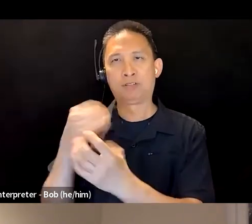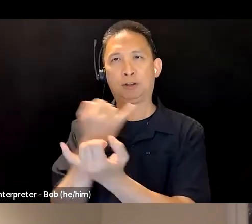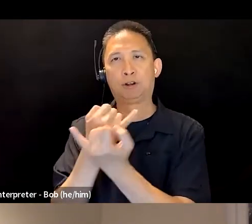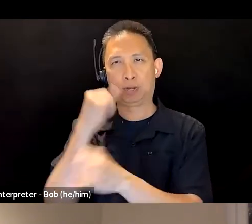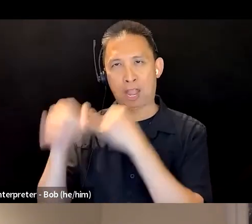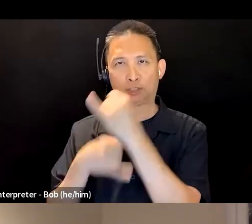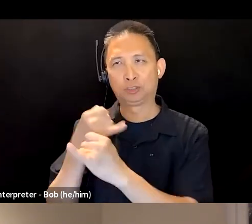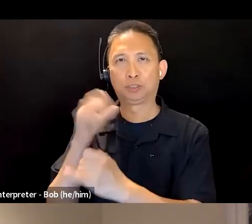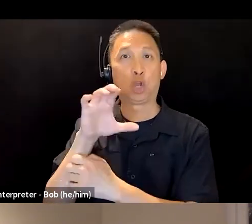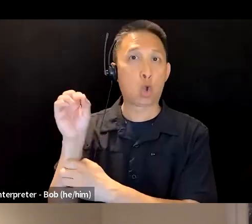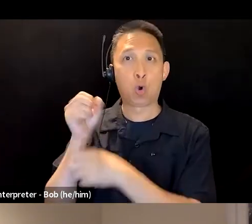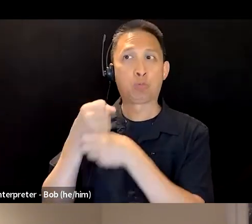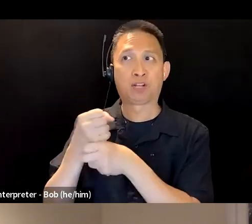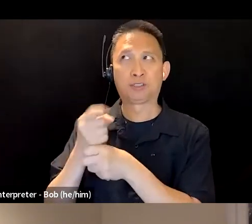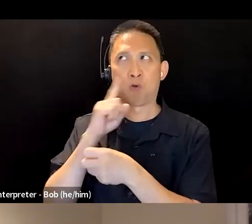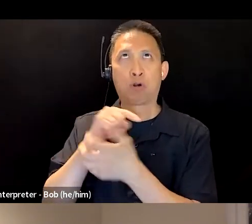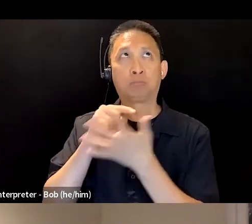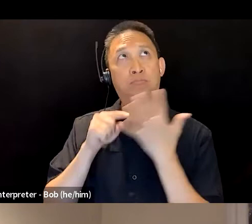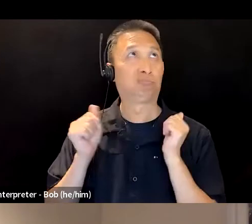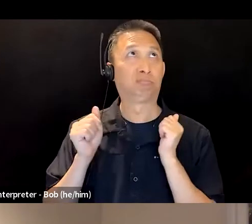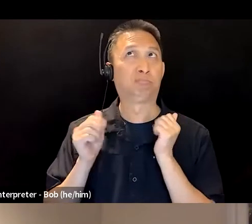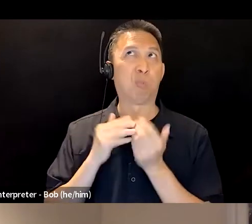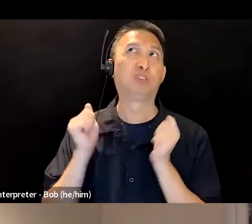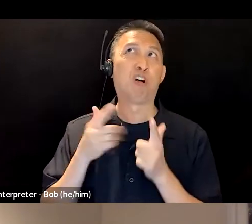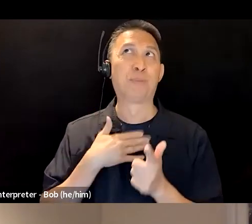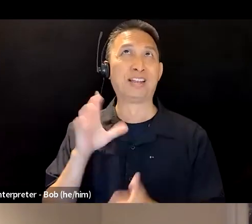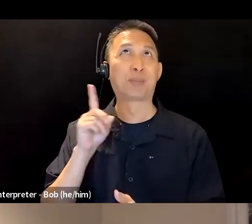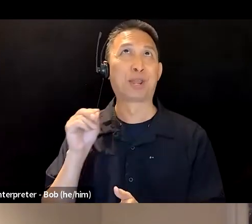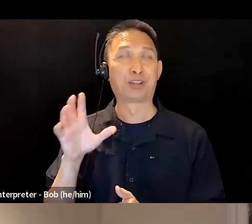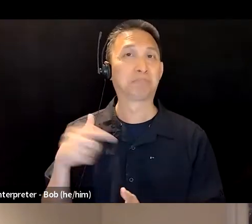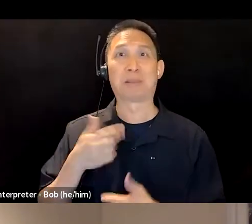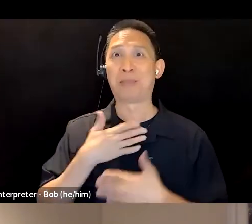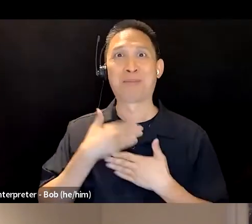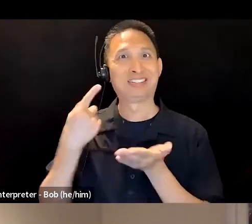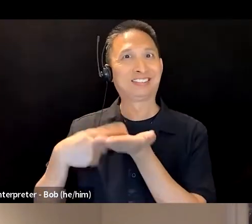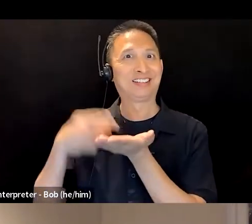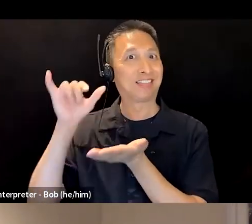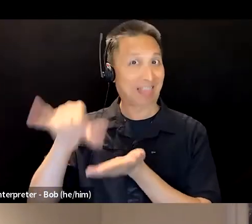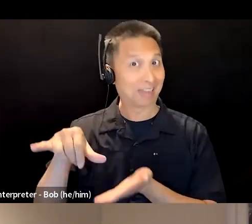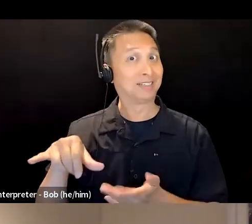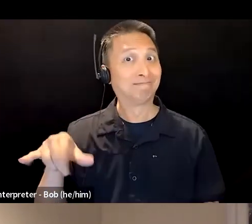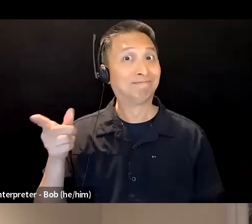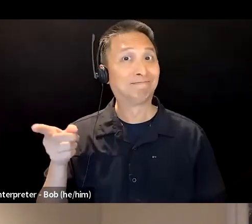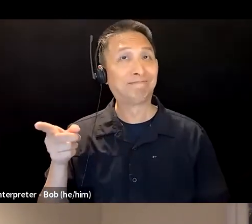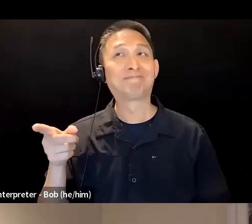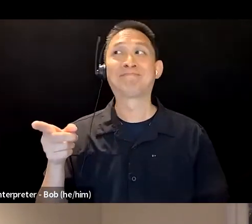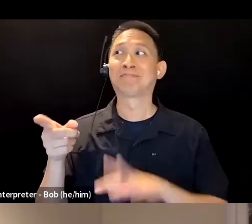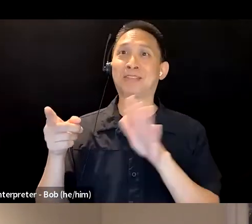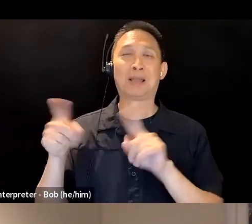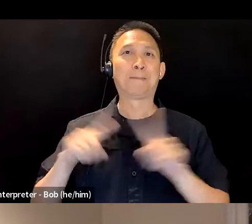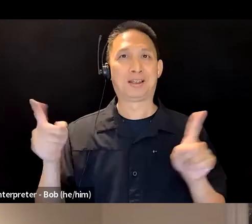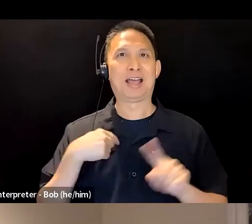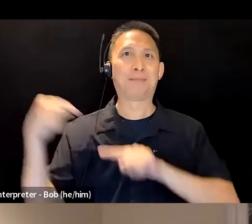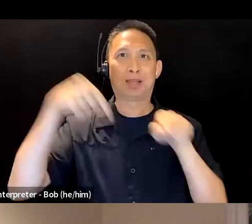on almost all of them. So happy to talk about that as well. But coming to you as